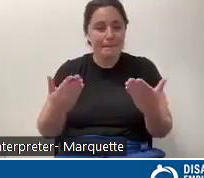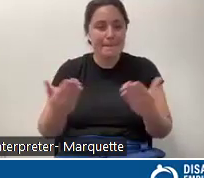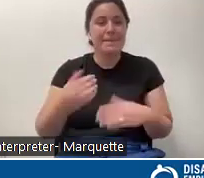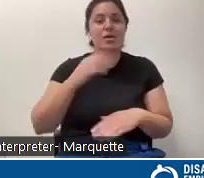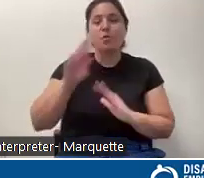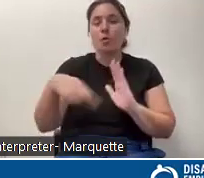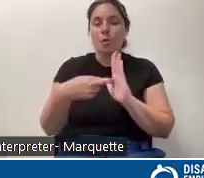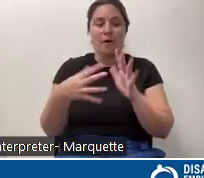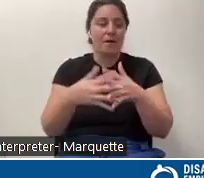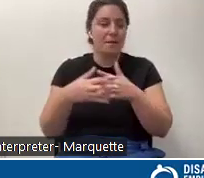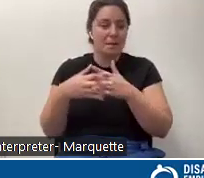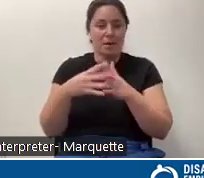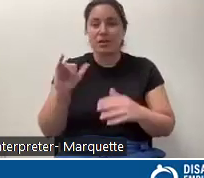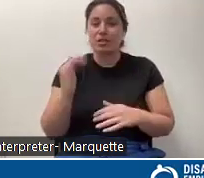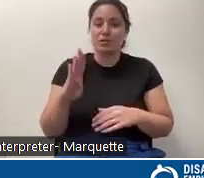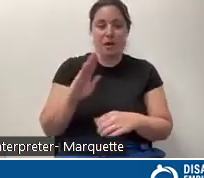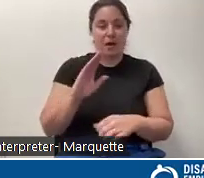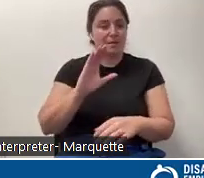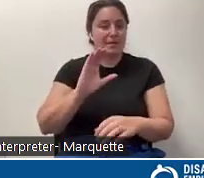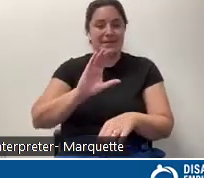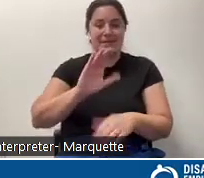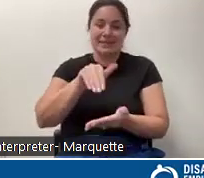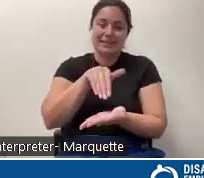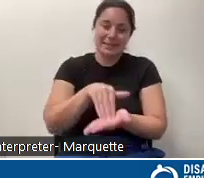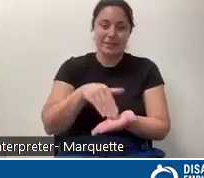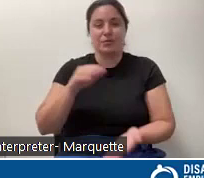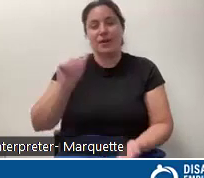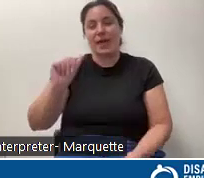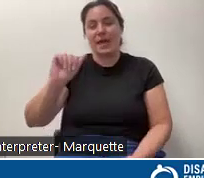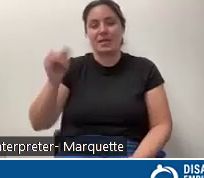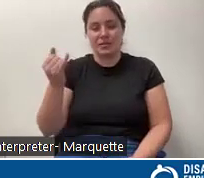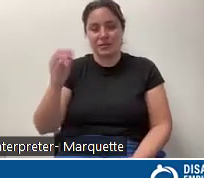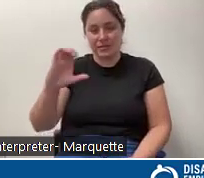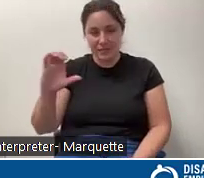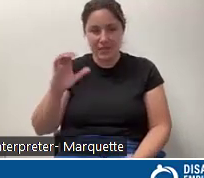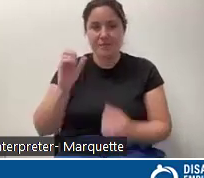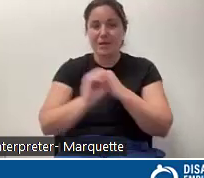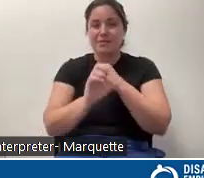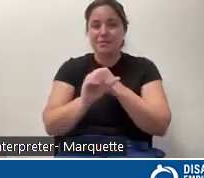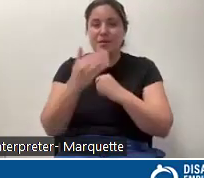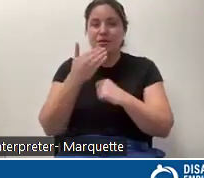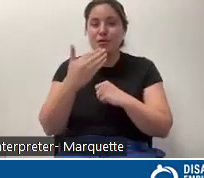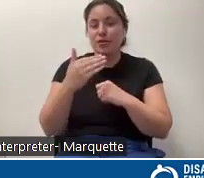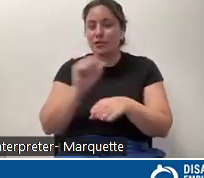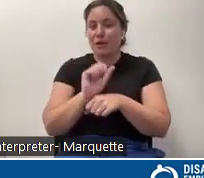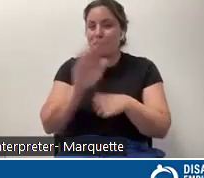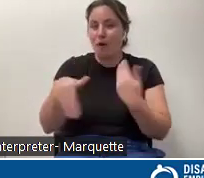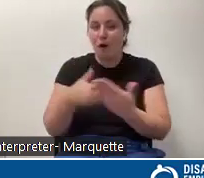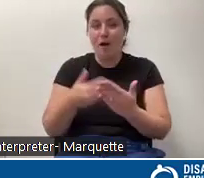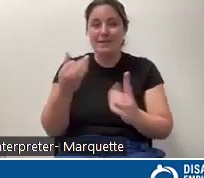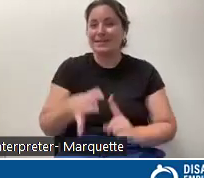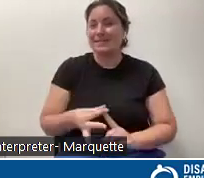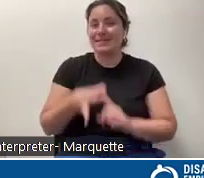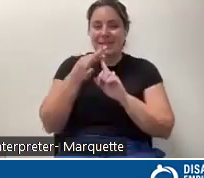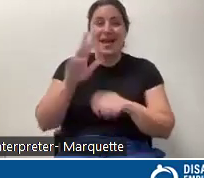or AJCs, in promoting access to good jobs for all. This month is extra special because it is National Disability